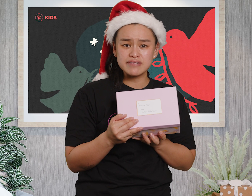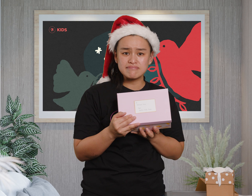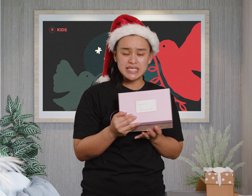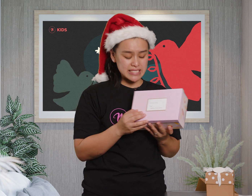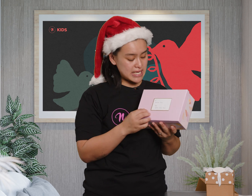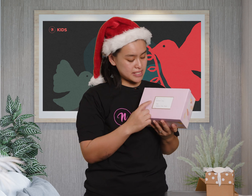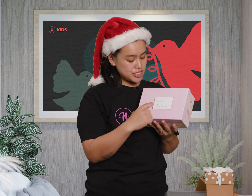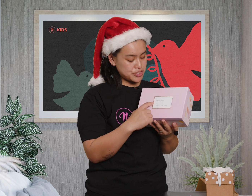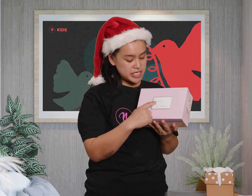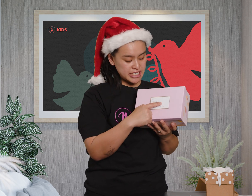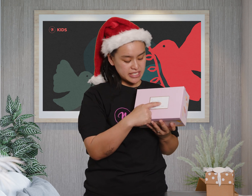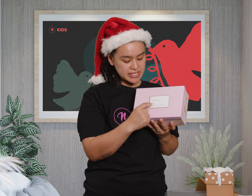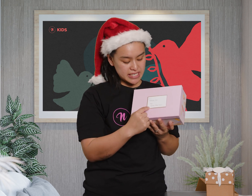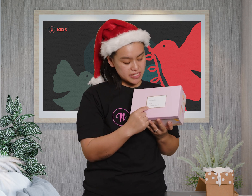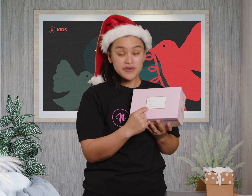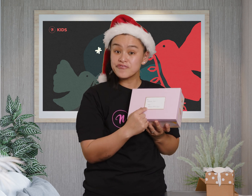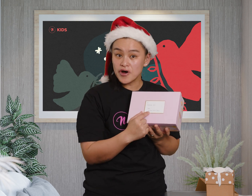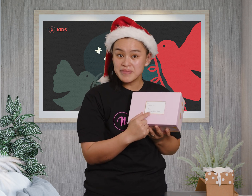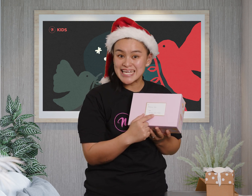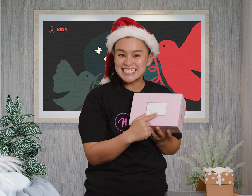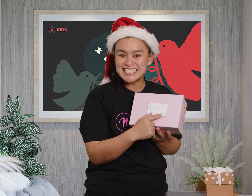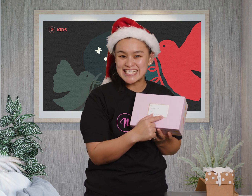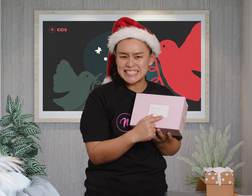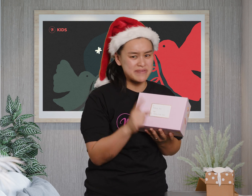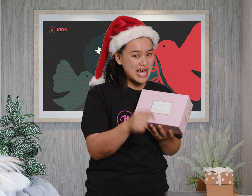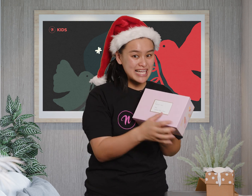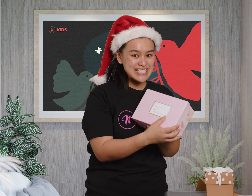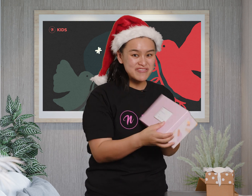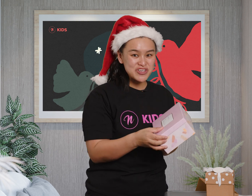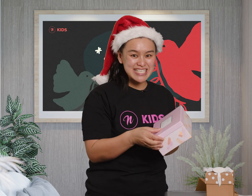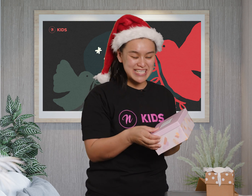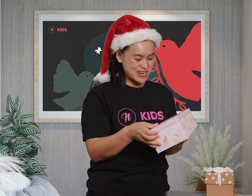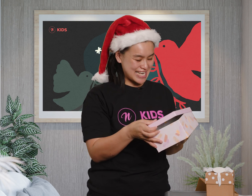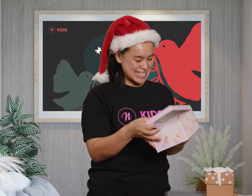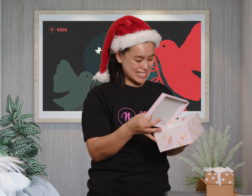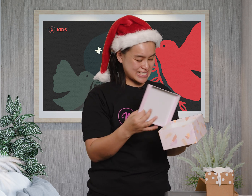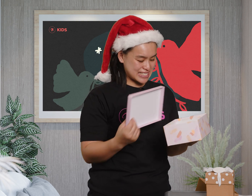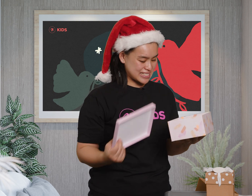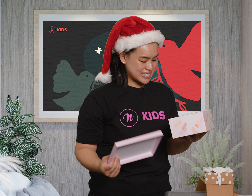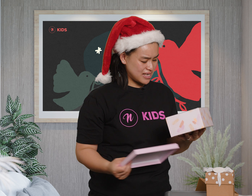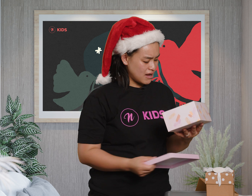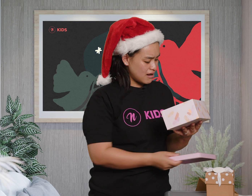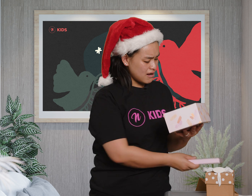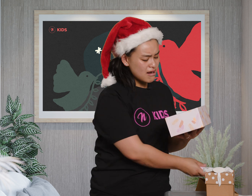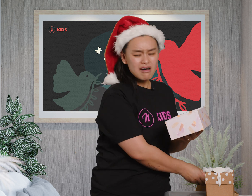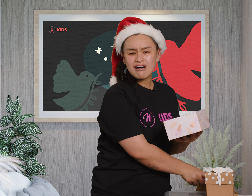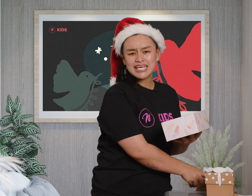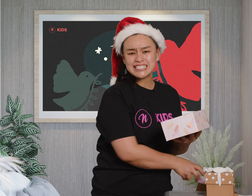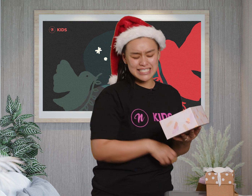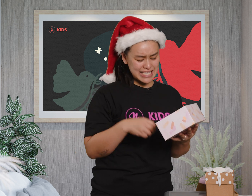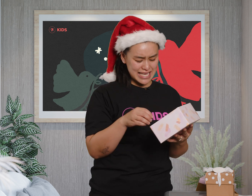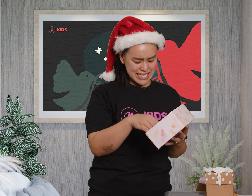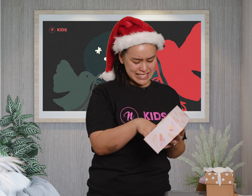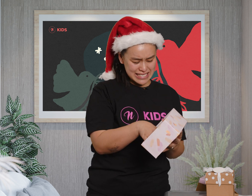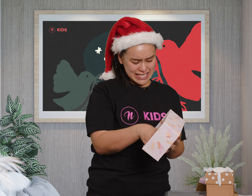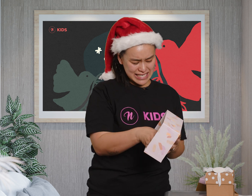you. It says, to Nations Kids from Nations Kids team. Let's have a look and see what it is. Oh,